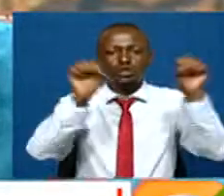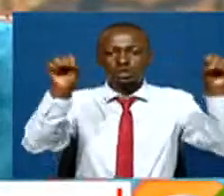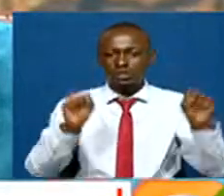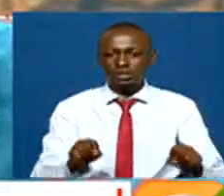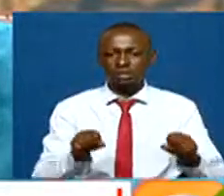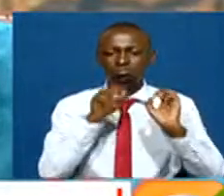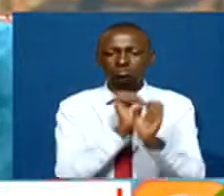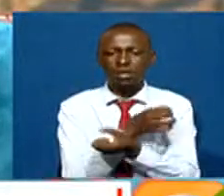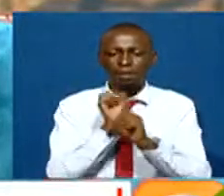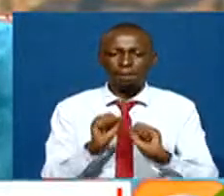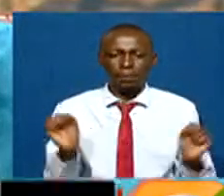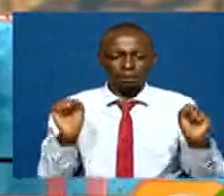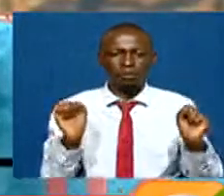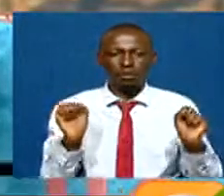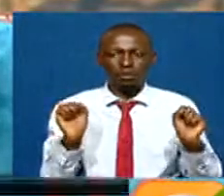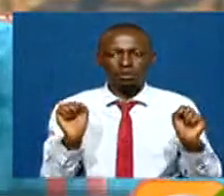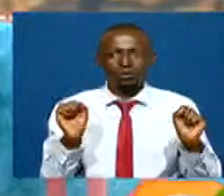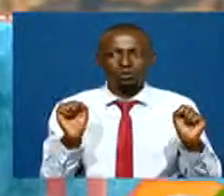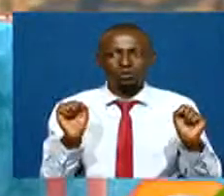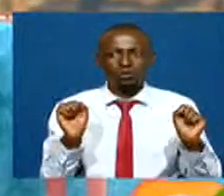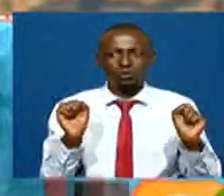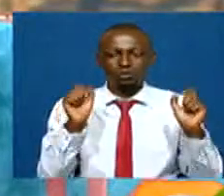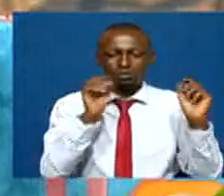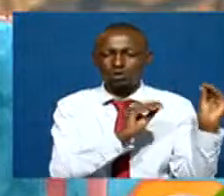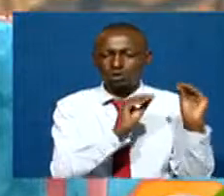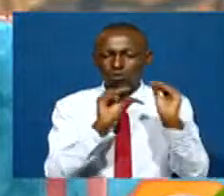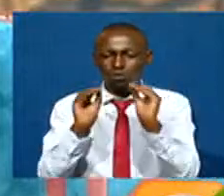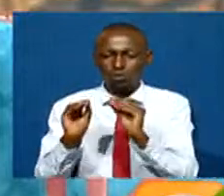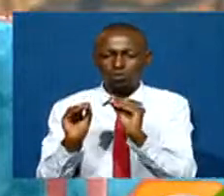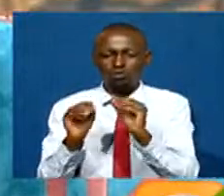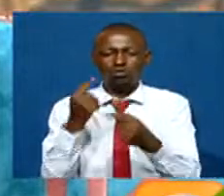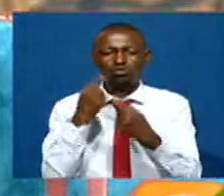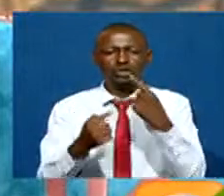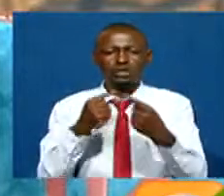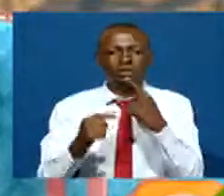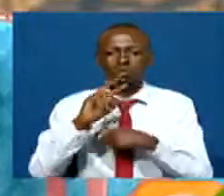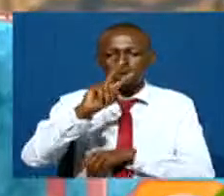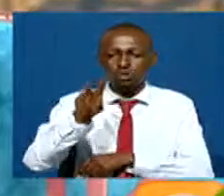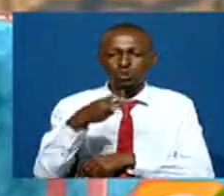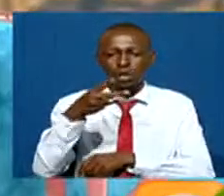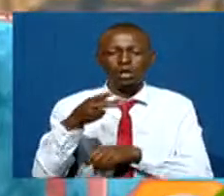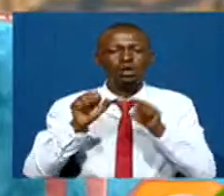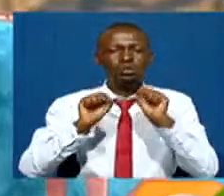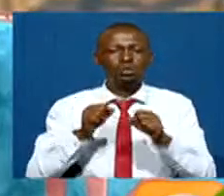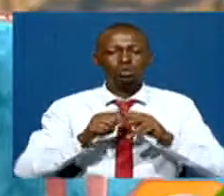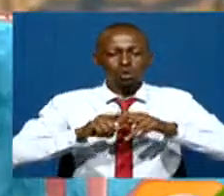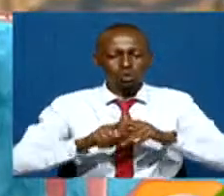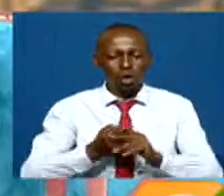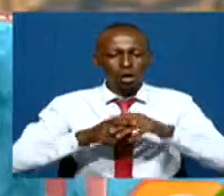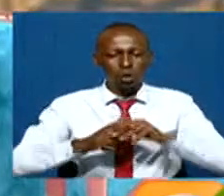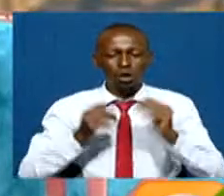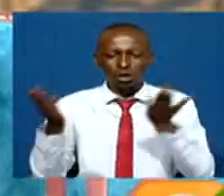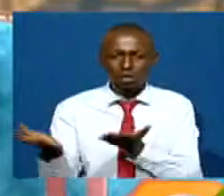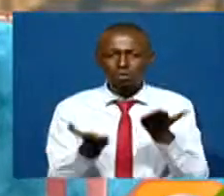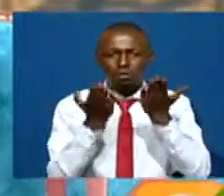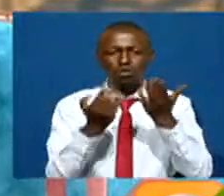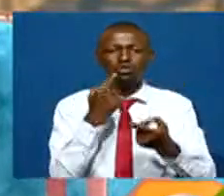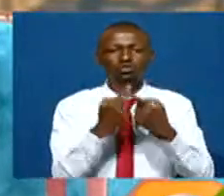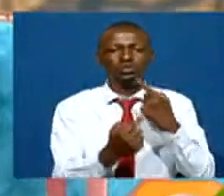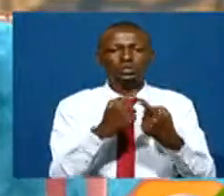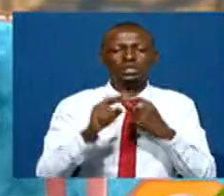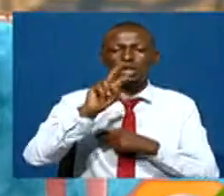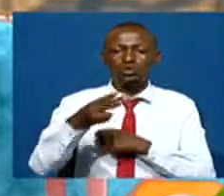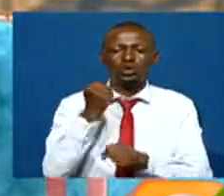unable to transition properly to the year 2000 would be upgraded so that come the year 2000, they would function